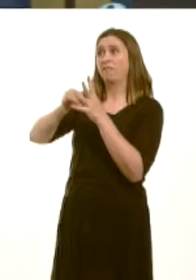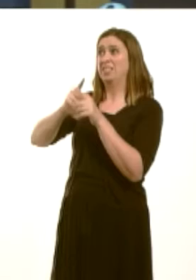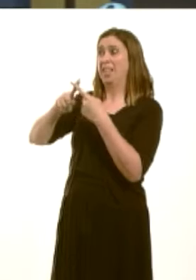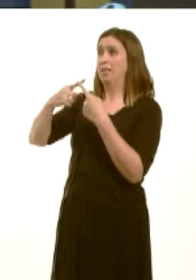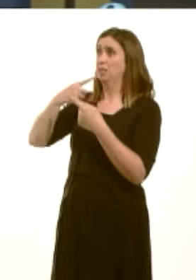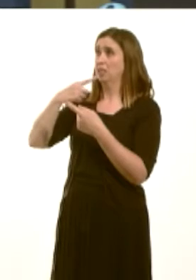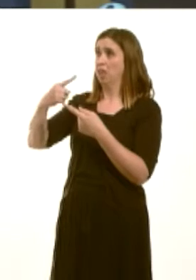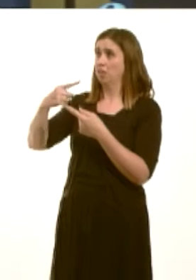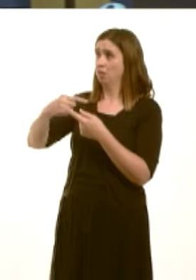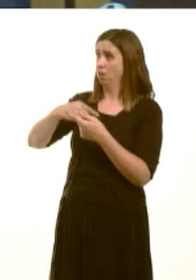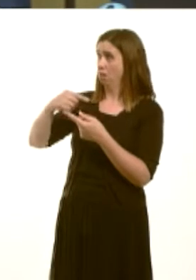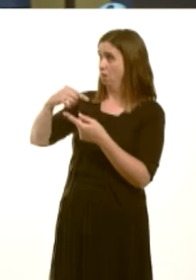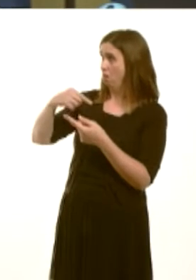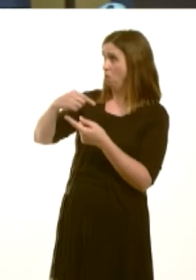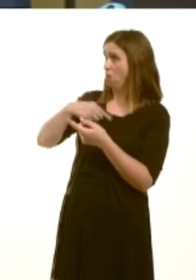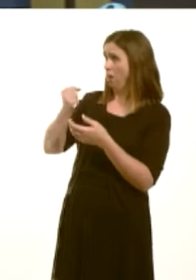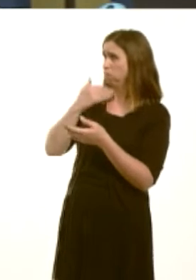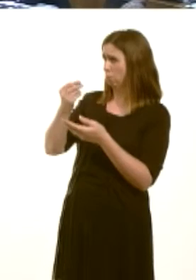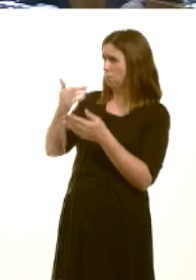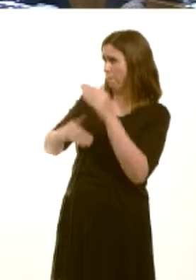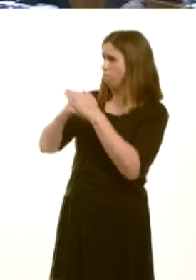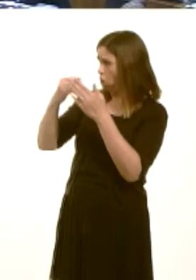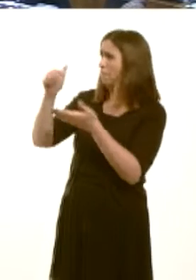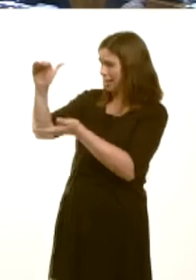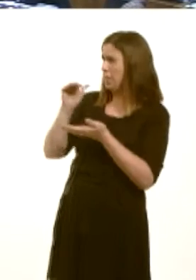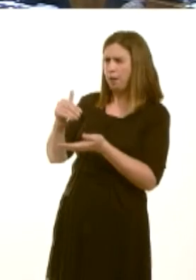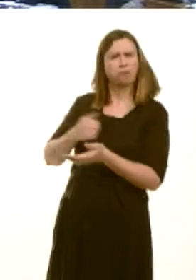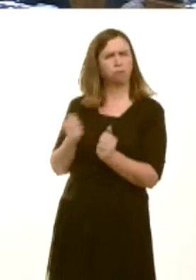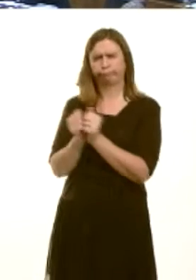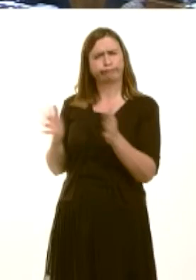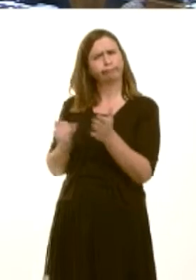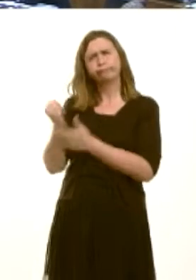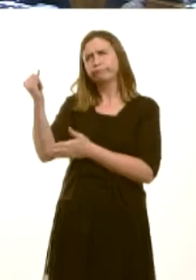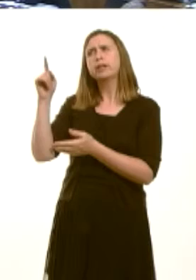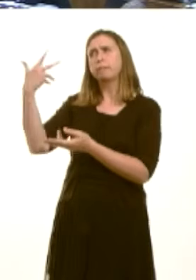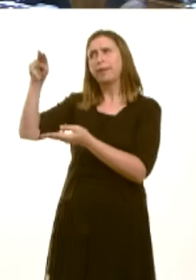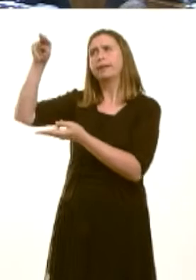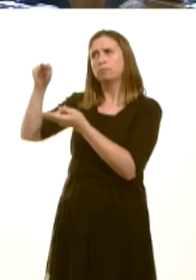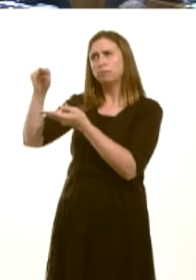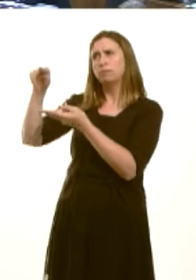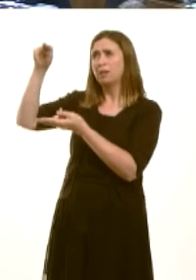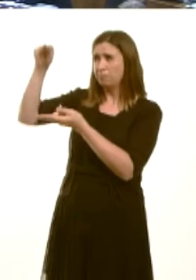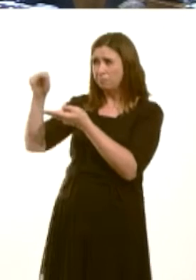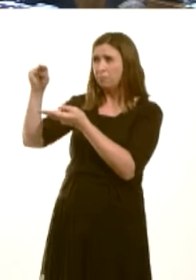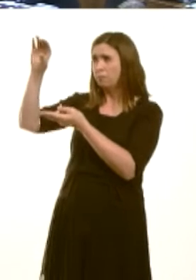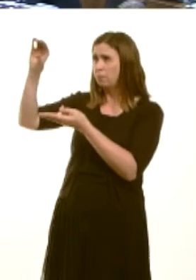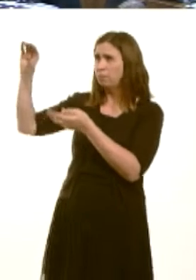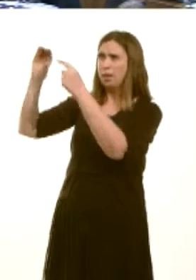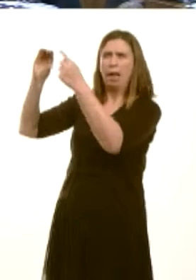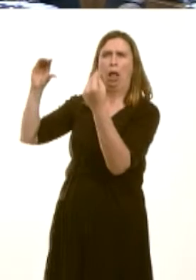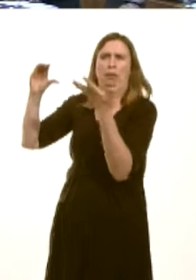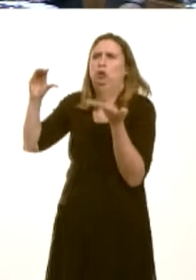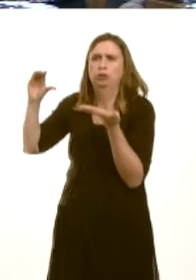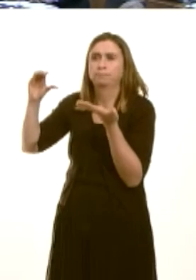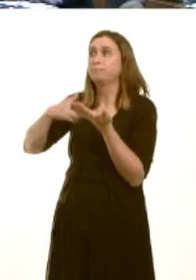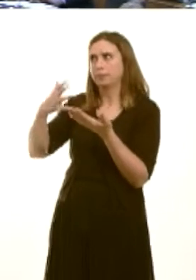and of course we do not accept that. It is very important that we understand what the actual gap is, and as a party we have said that we will ensure